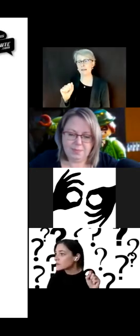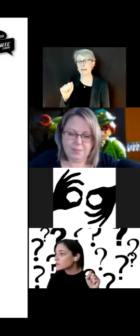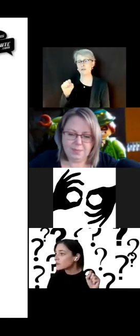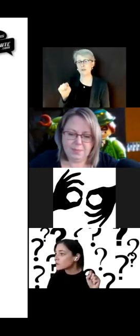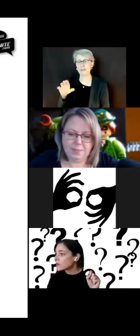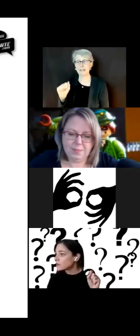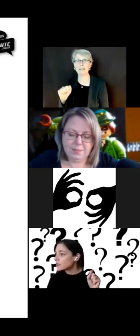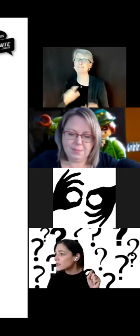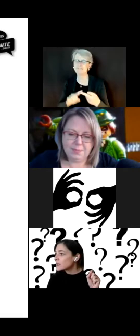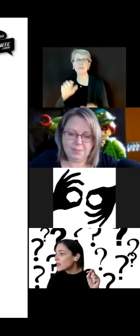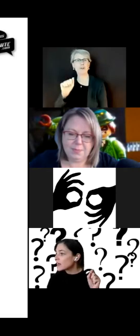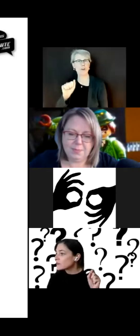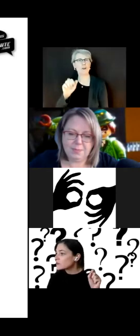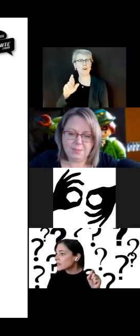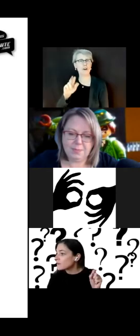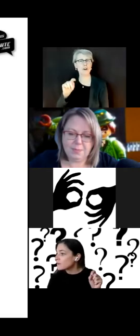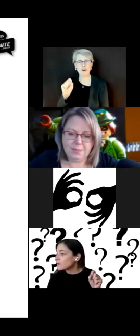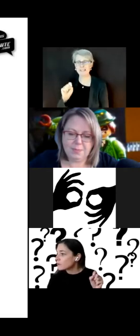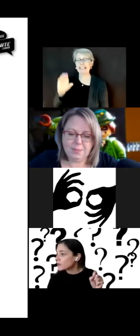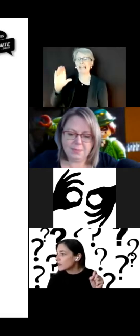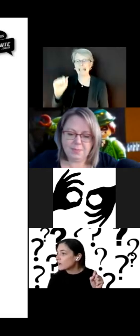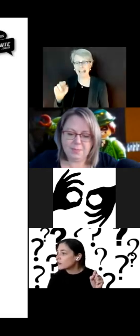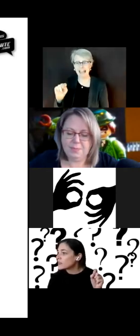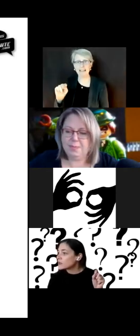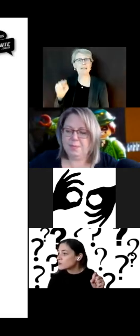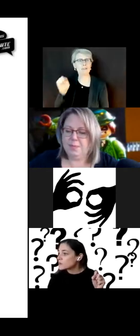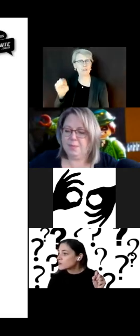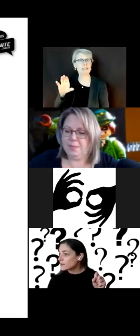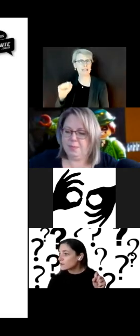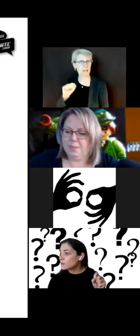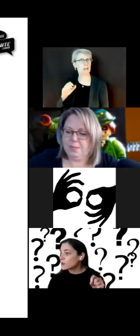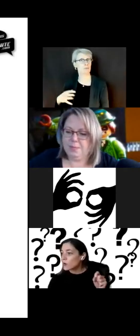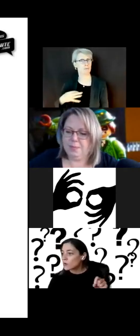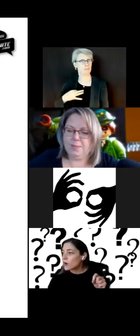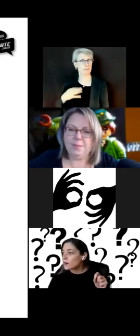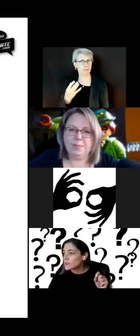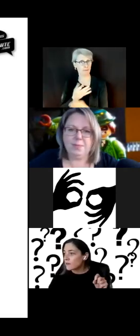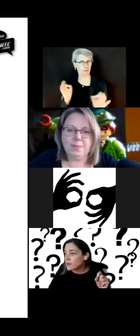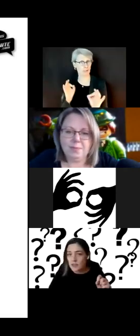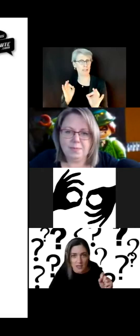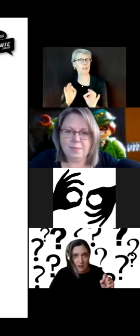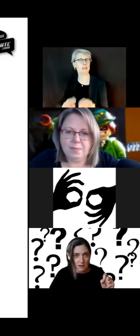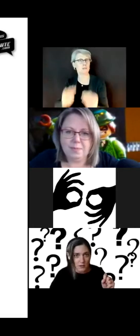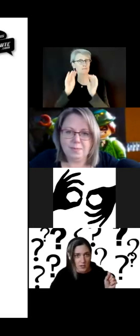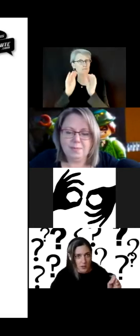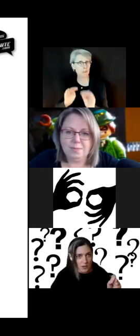artscan.ca is building a directory. You sign up for a free account and then use the directory and put your own artist stuff in there. So I just want to call that